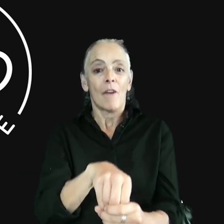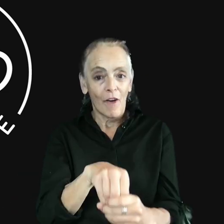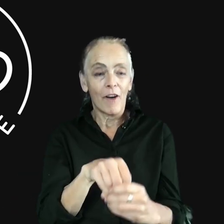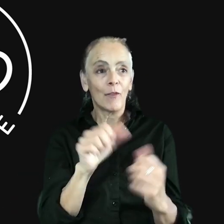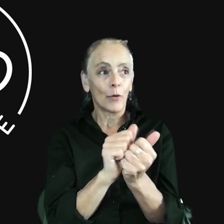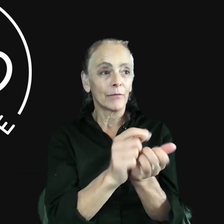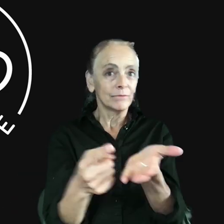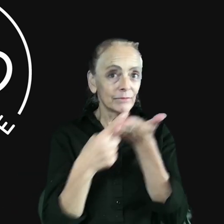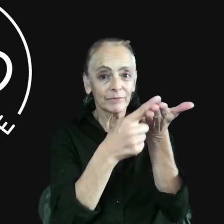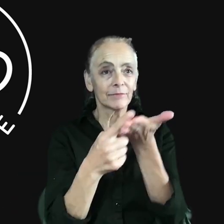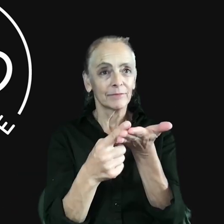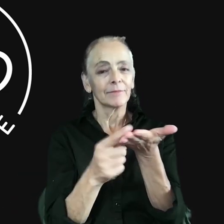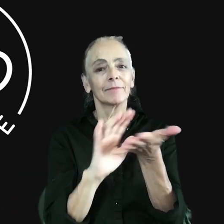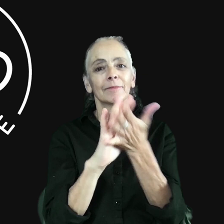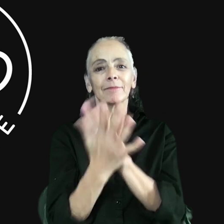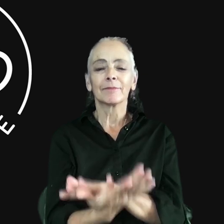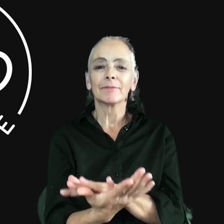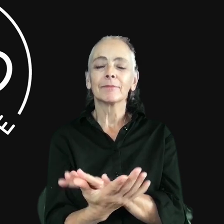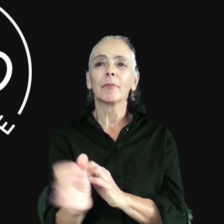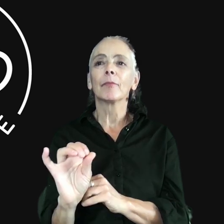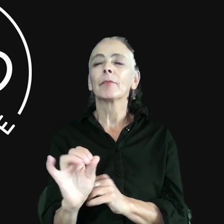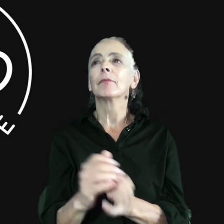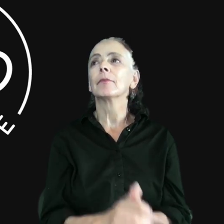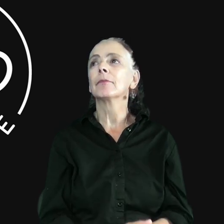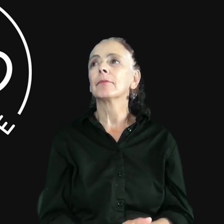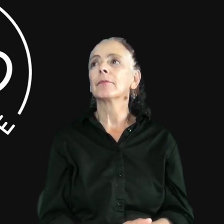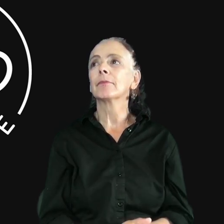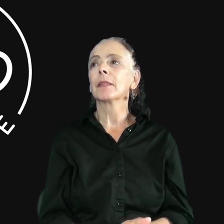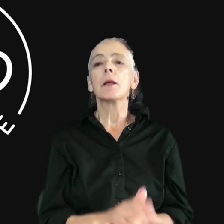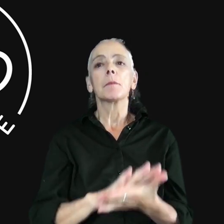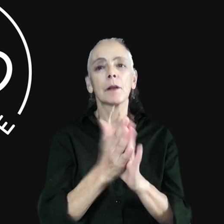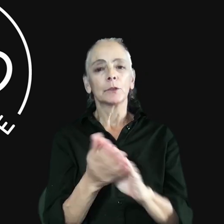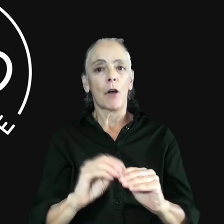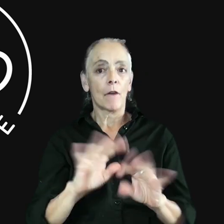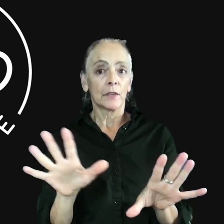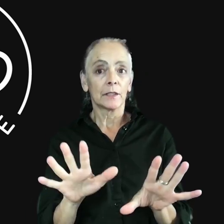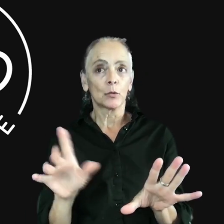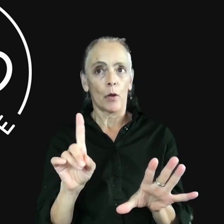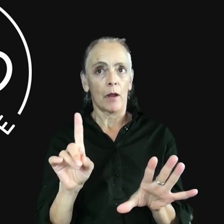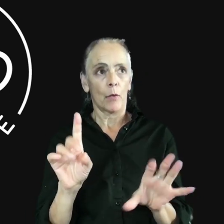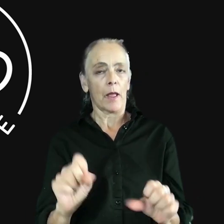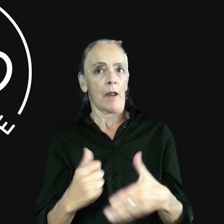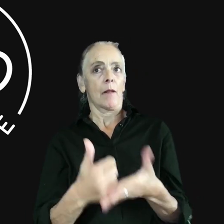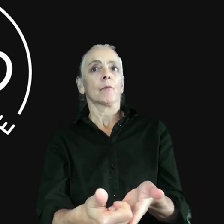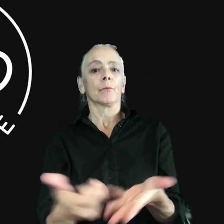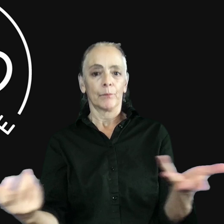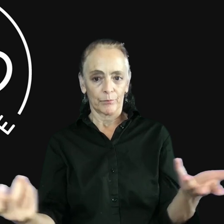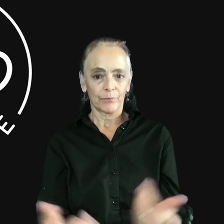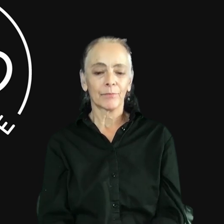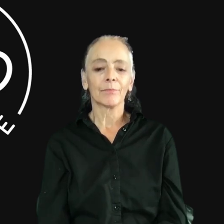and the more it becomes like obvious in a way where you can be